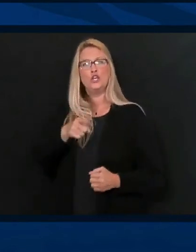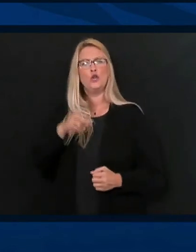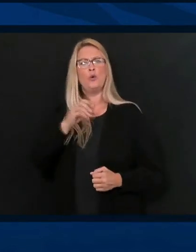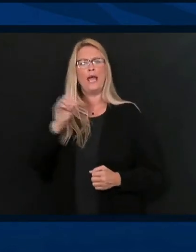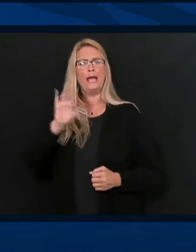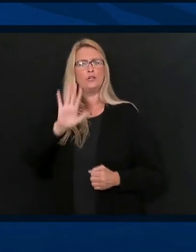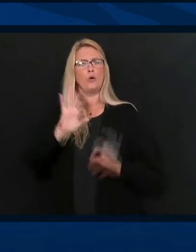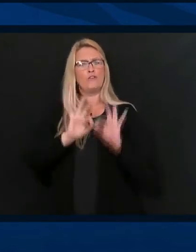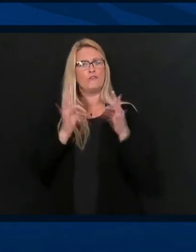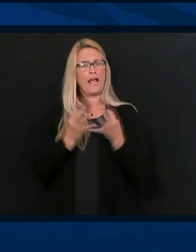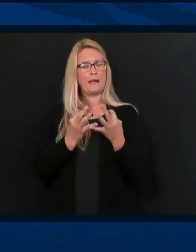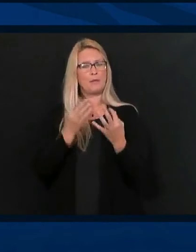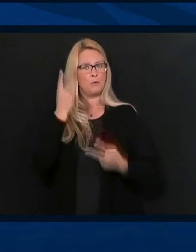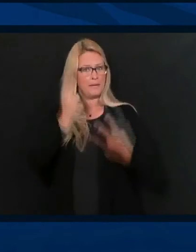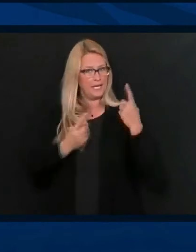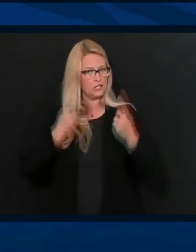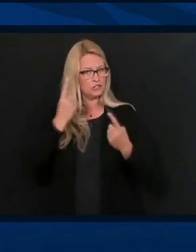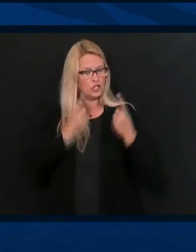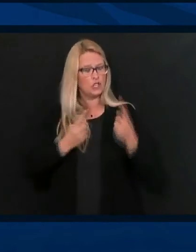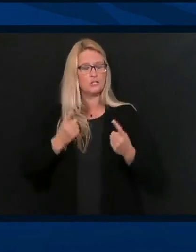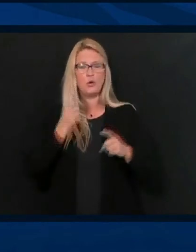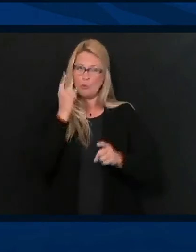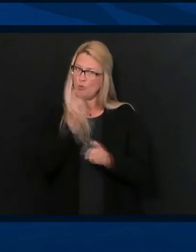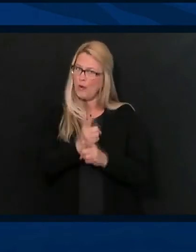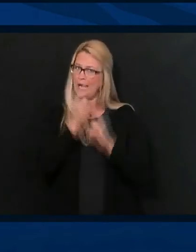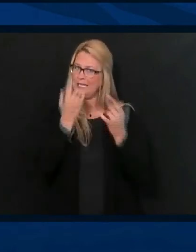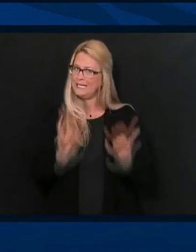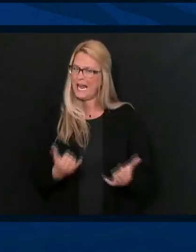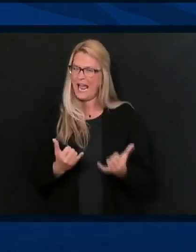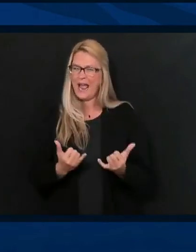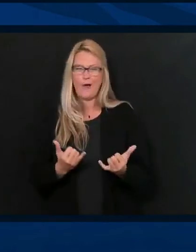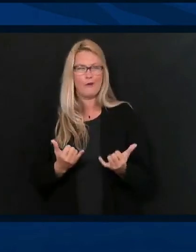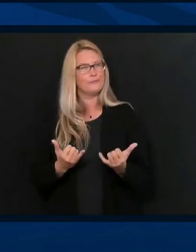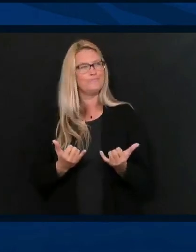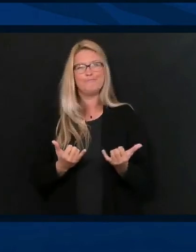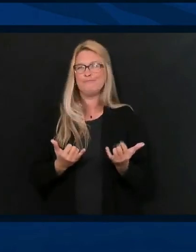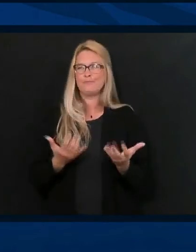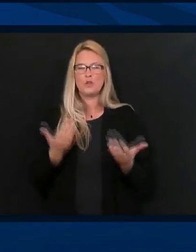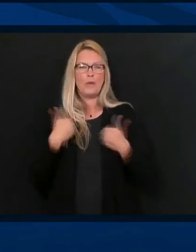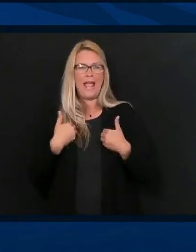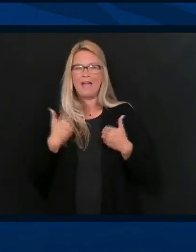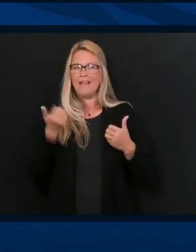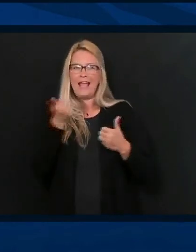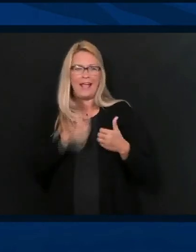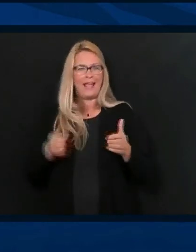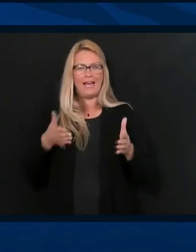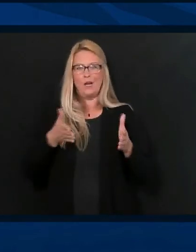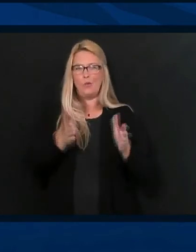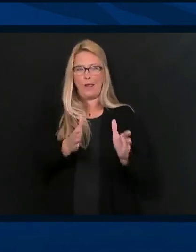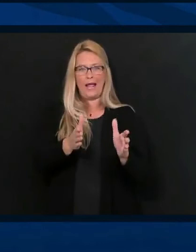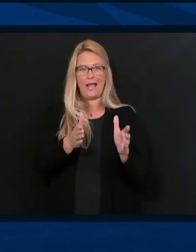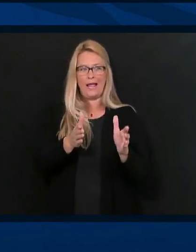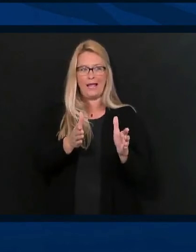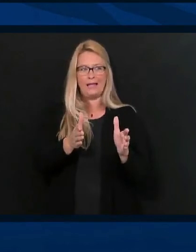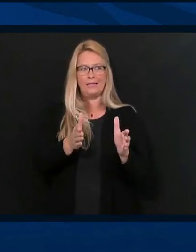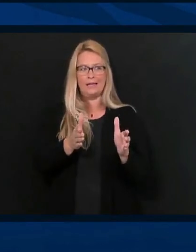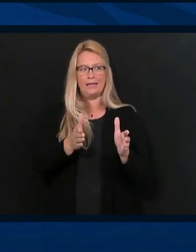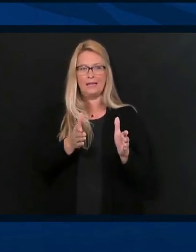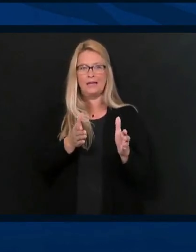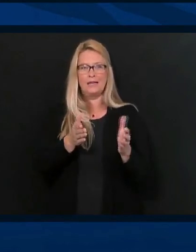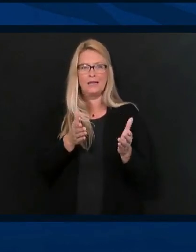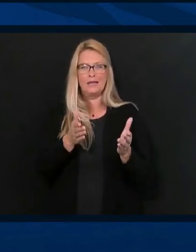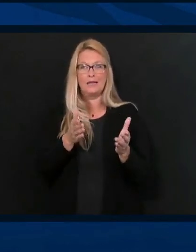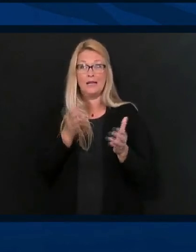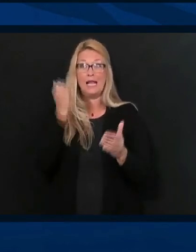concerned. Right now, is there any mechanism on the books currently that would allow counties with higher rates of COVID-19 that would be